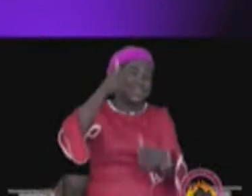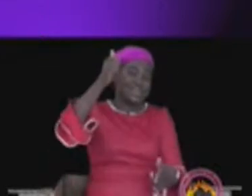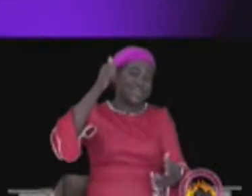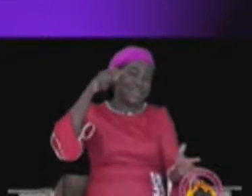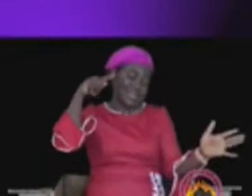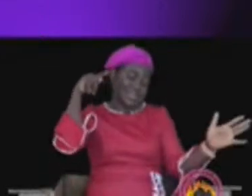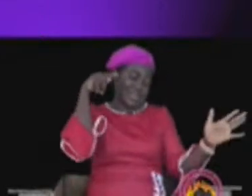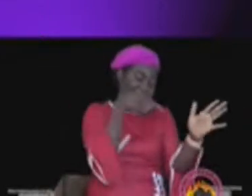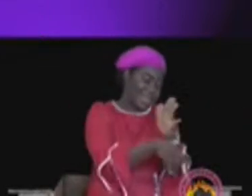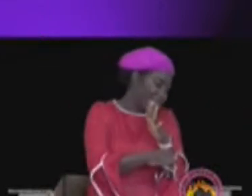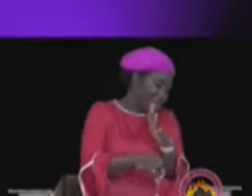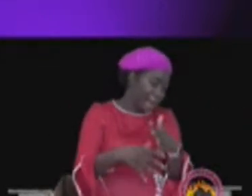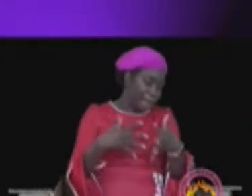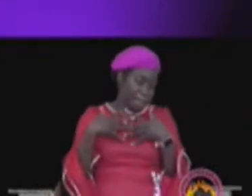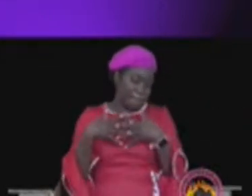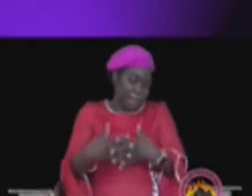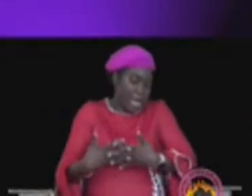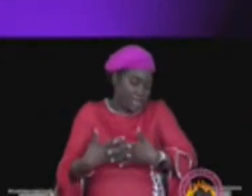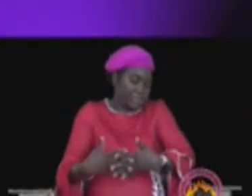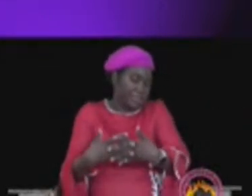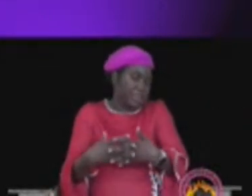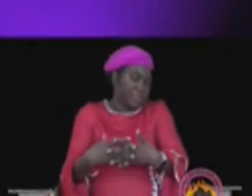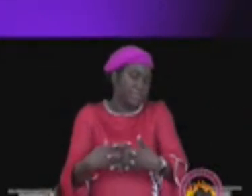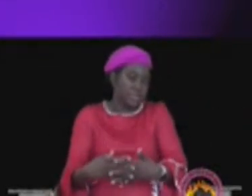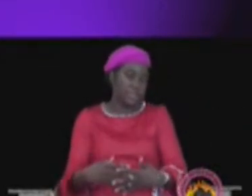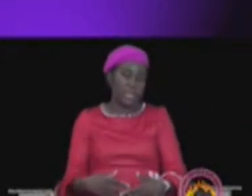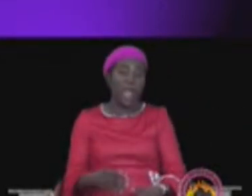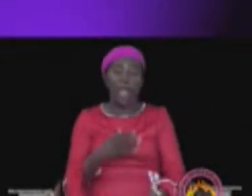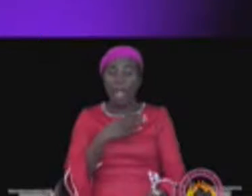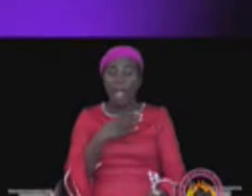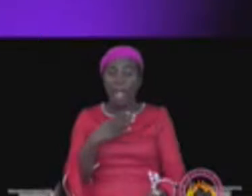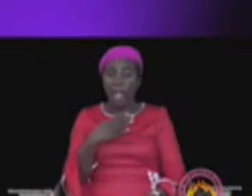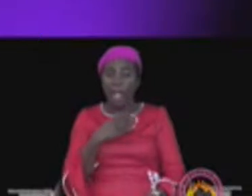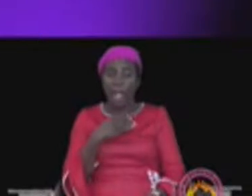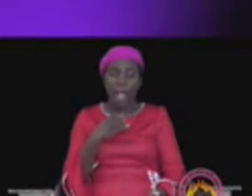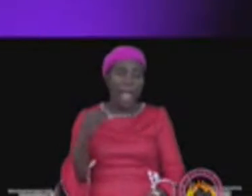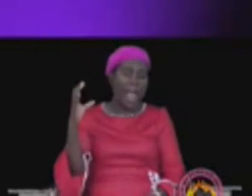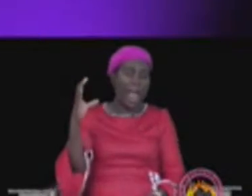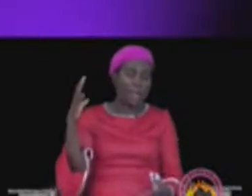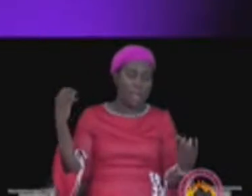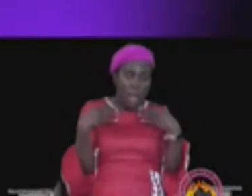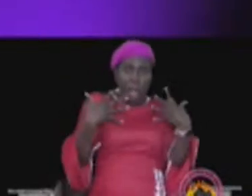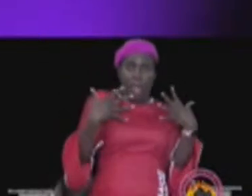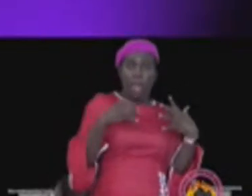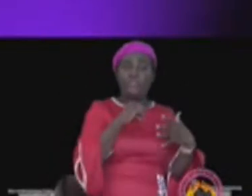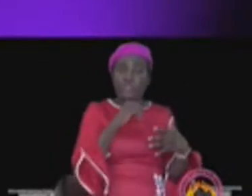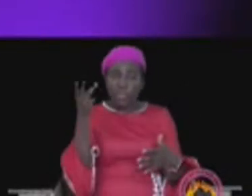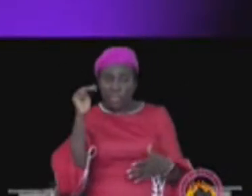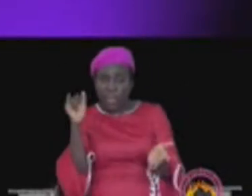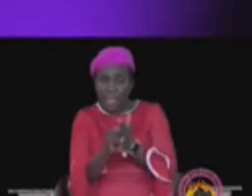machine. And fear not them which kill the body,